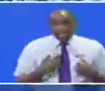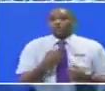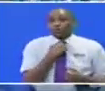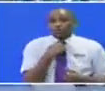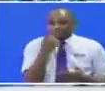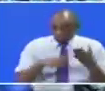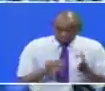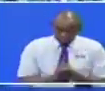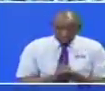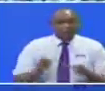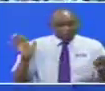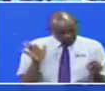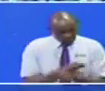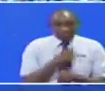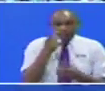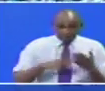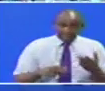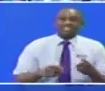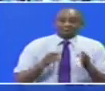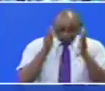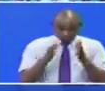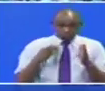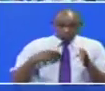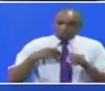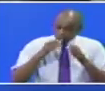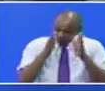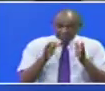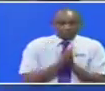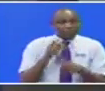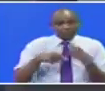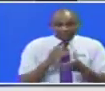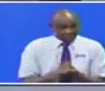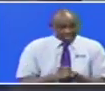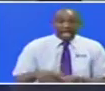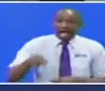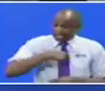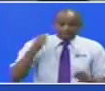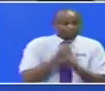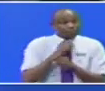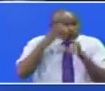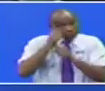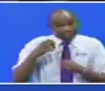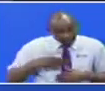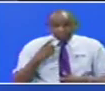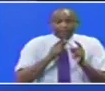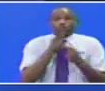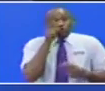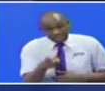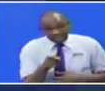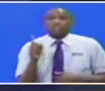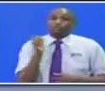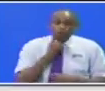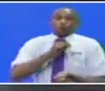declared fully that they are full commitment to the process. Lakini hatuwezi kuamini watu ambao mkiongea hii mkisema hii